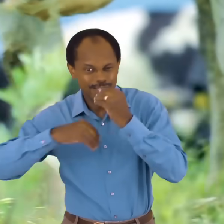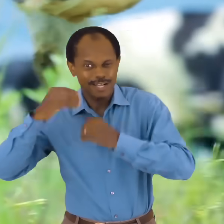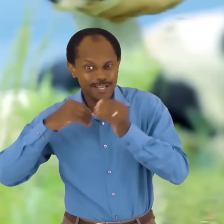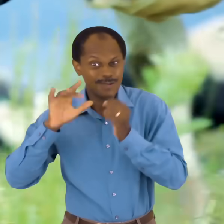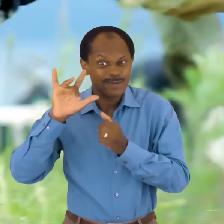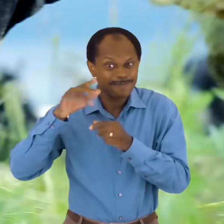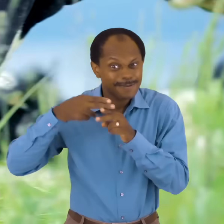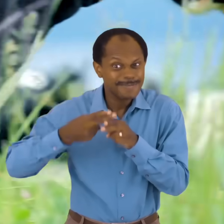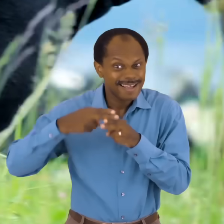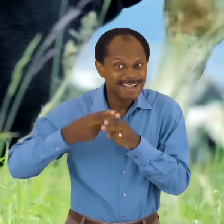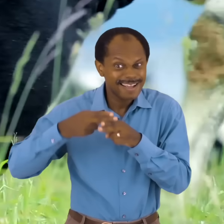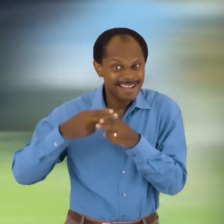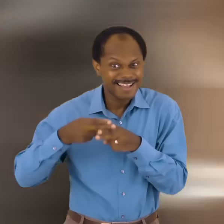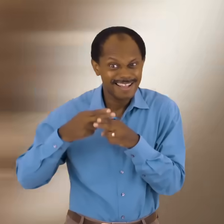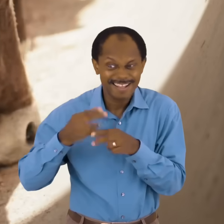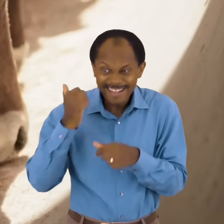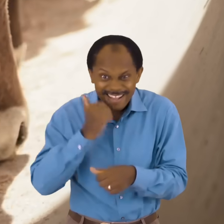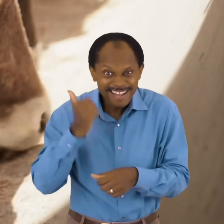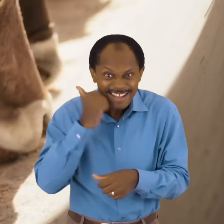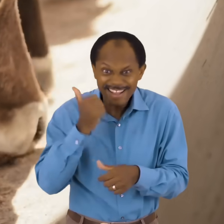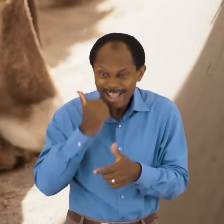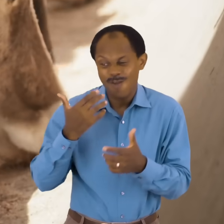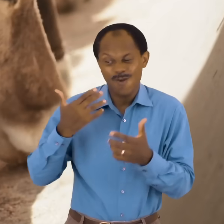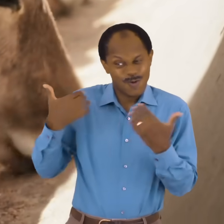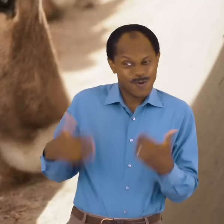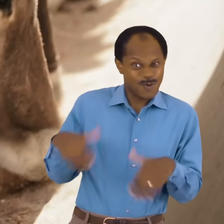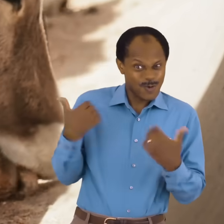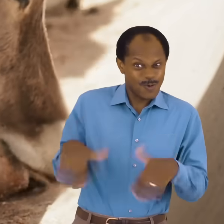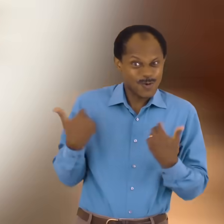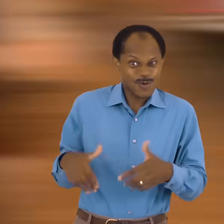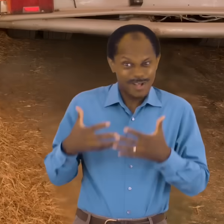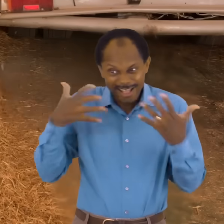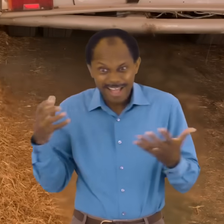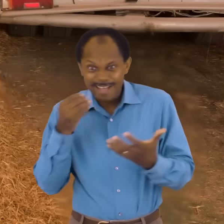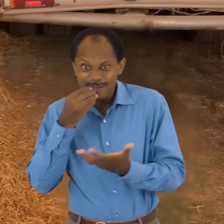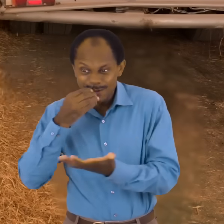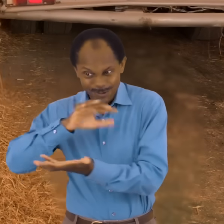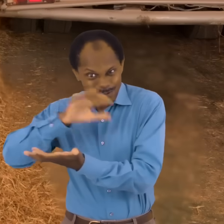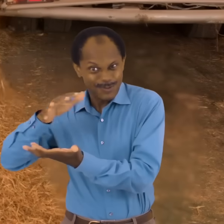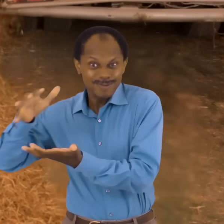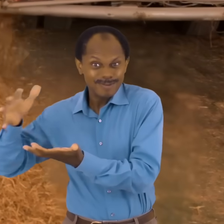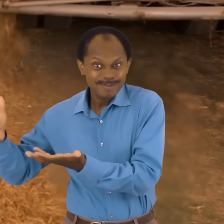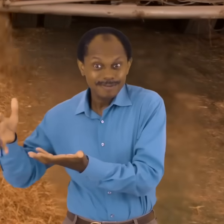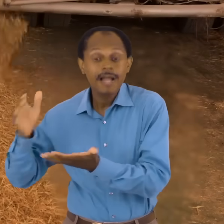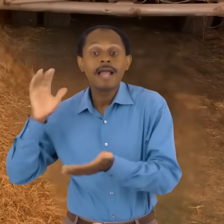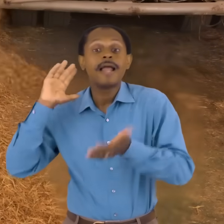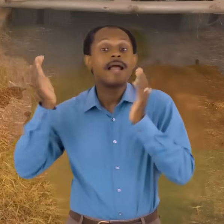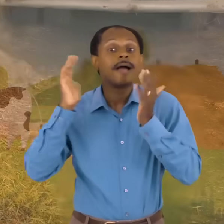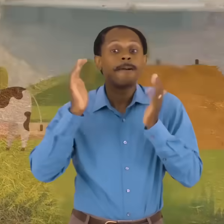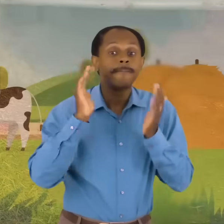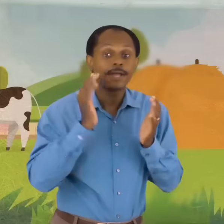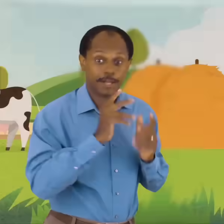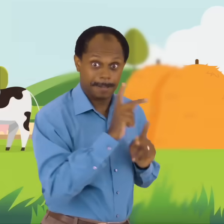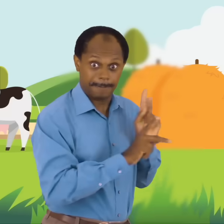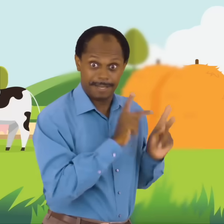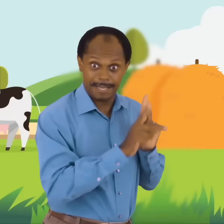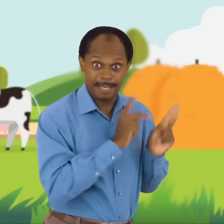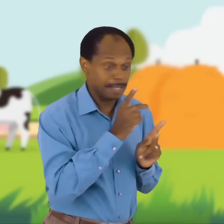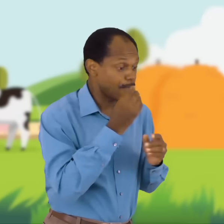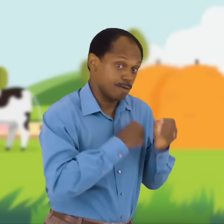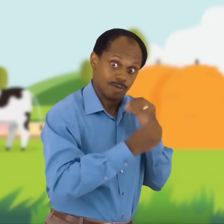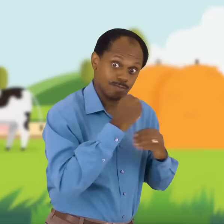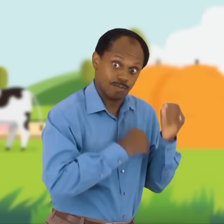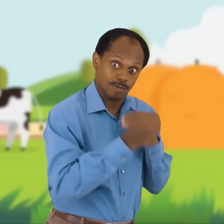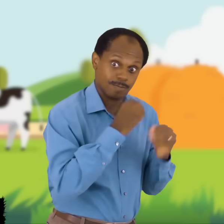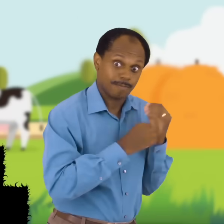25 pounds of food per day that is a lot of food to compare the amount